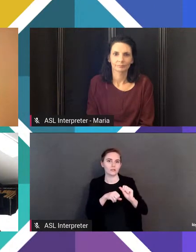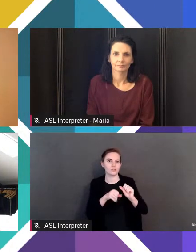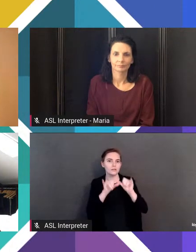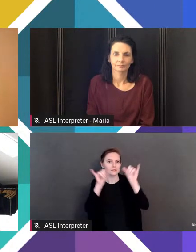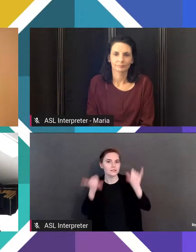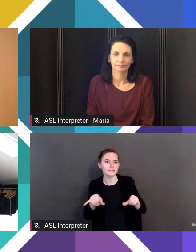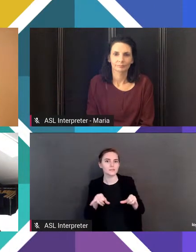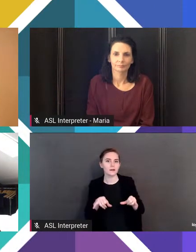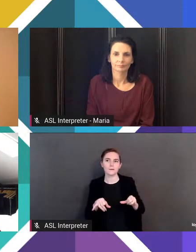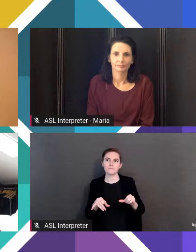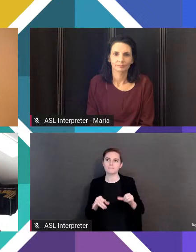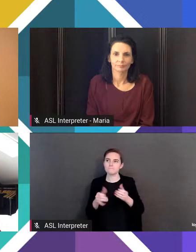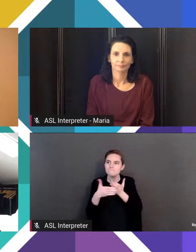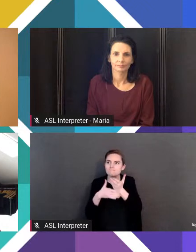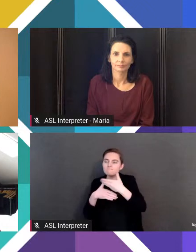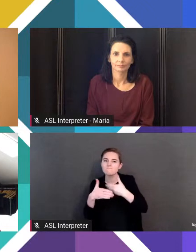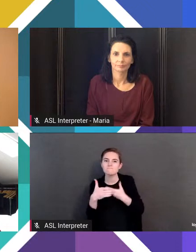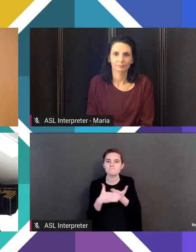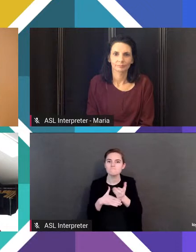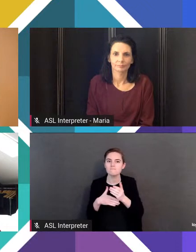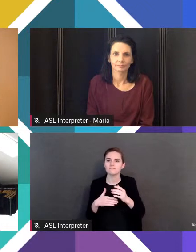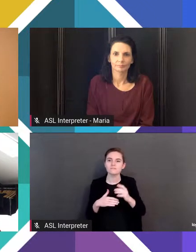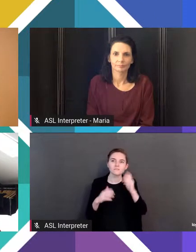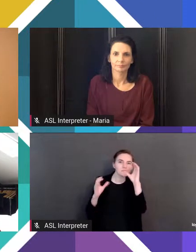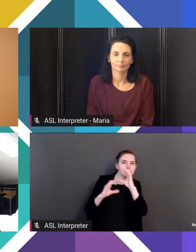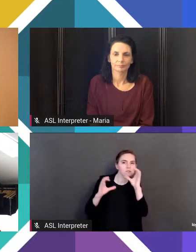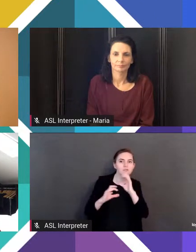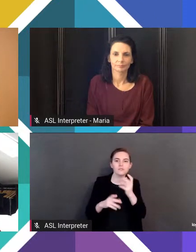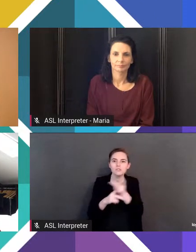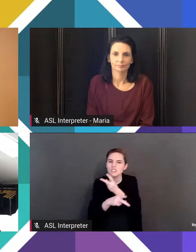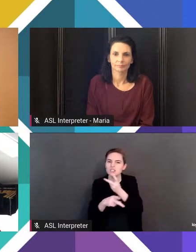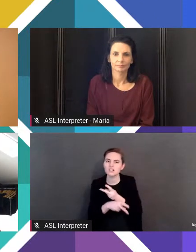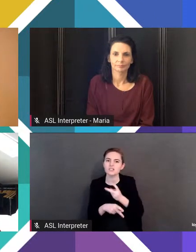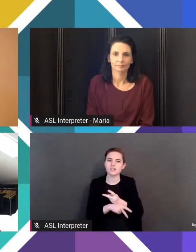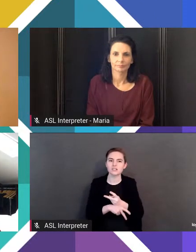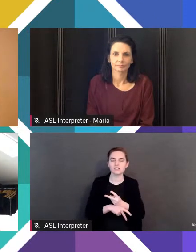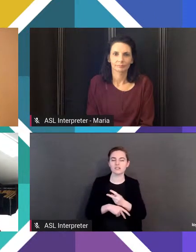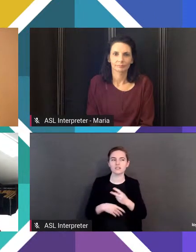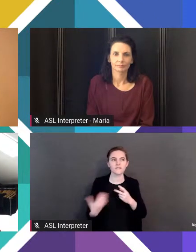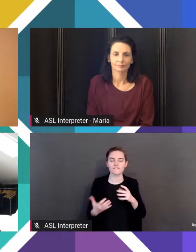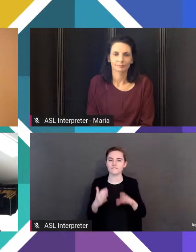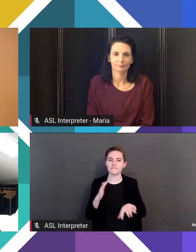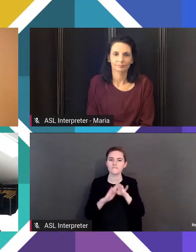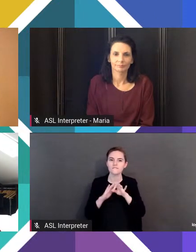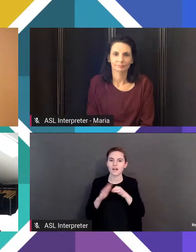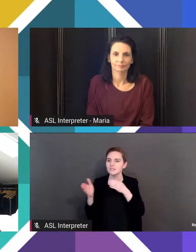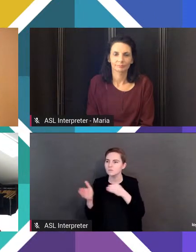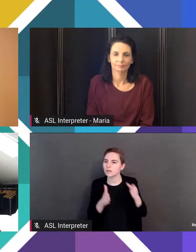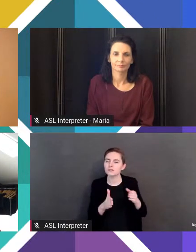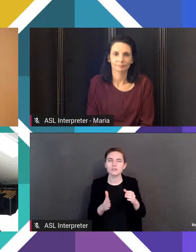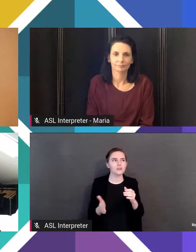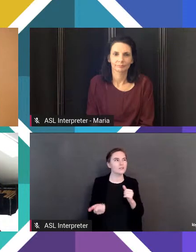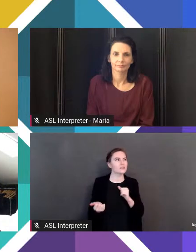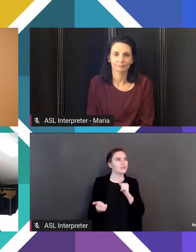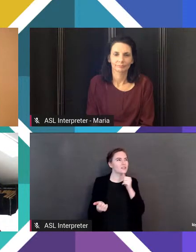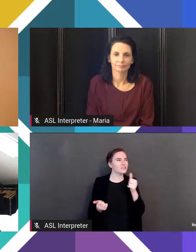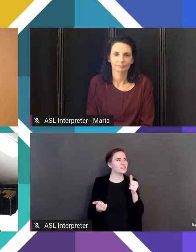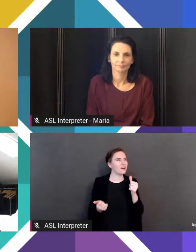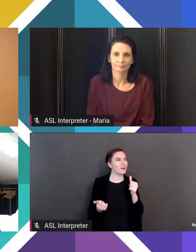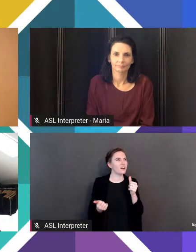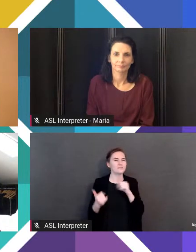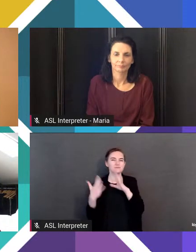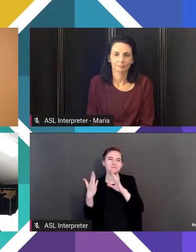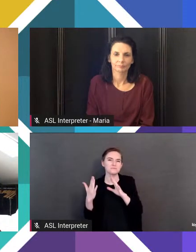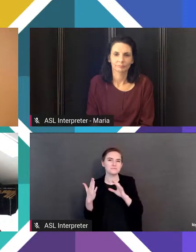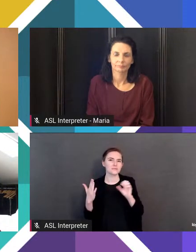living in a capitalist society, but finding ways to like be a little, I don't know, I don't want to say sneaky, but like clever